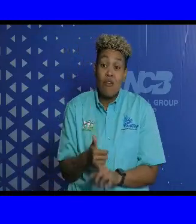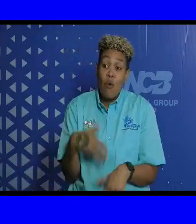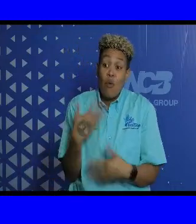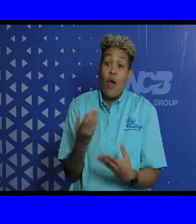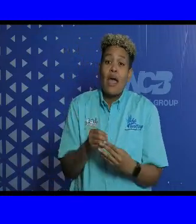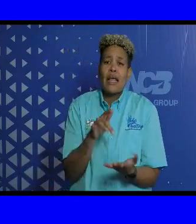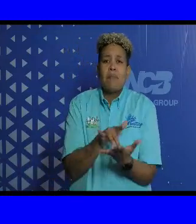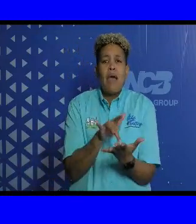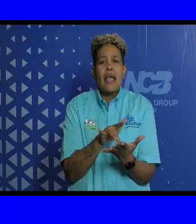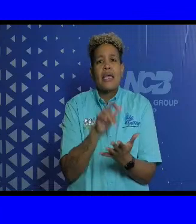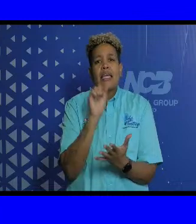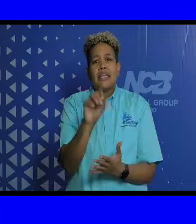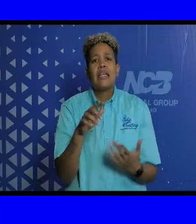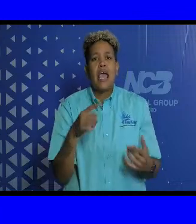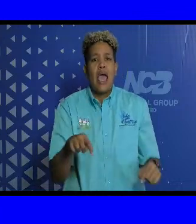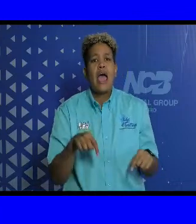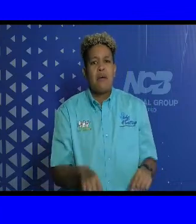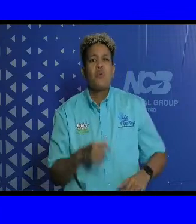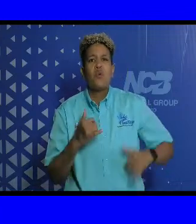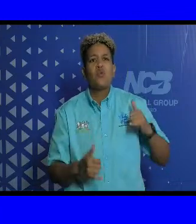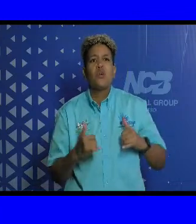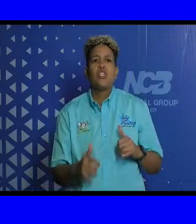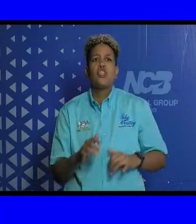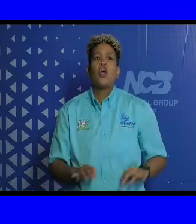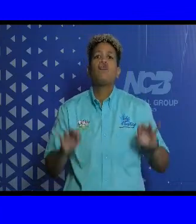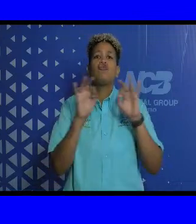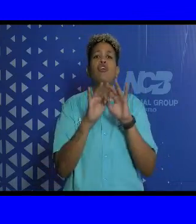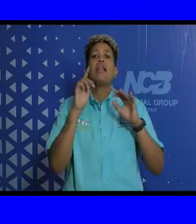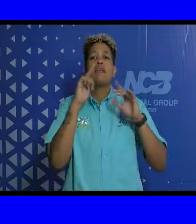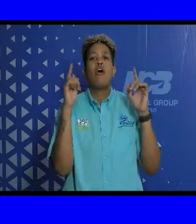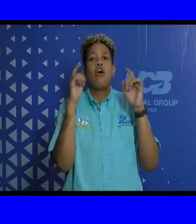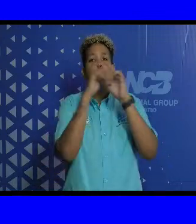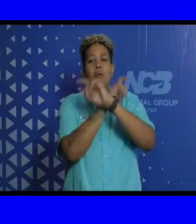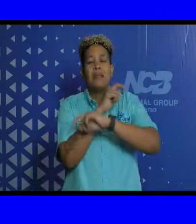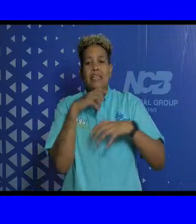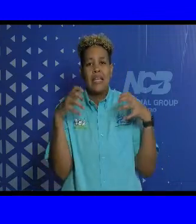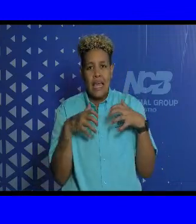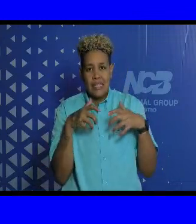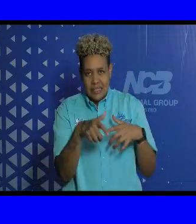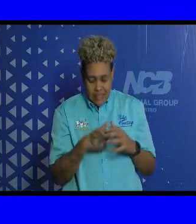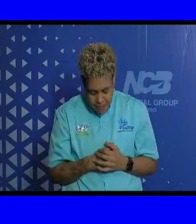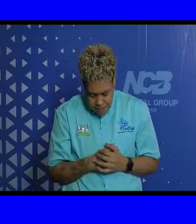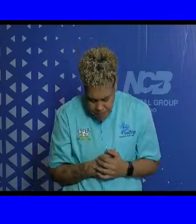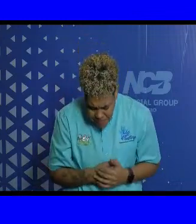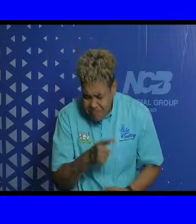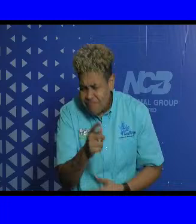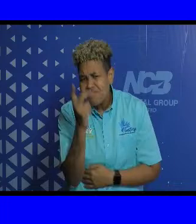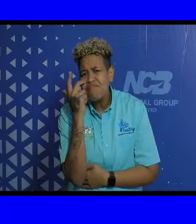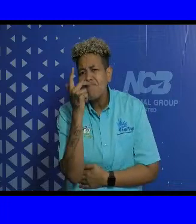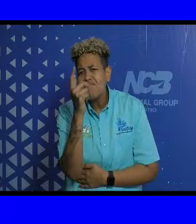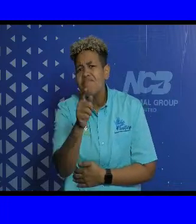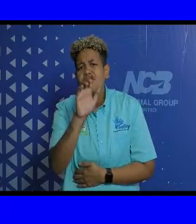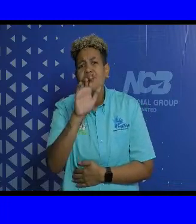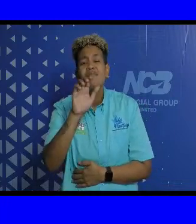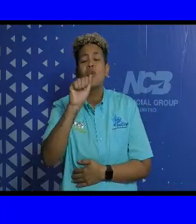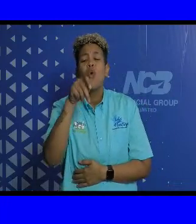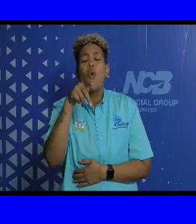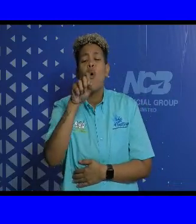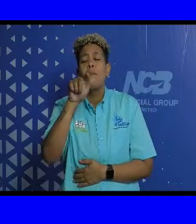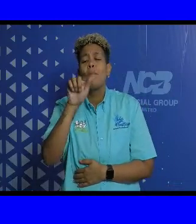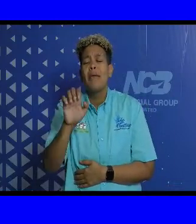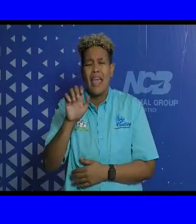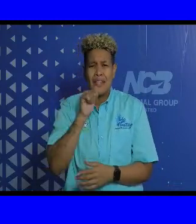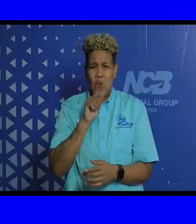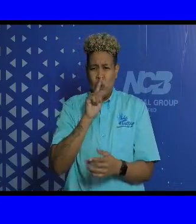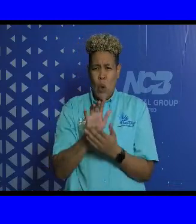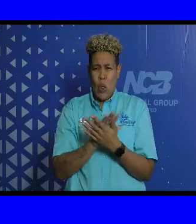in banking, which is a relatively complicated entity. You see, opaque balance sheets